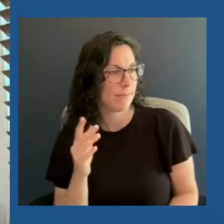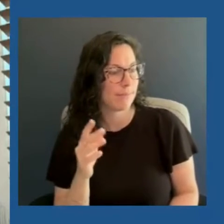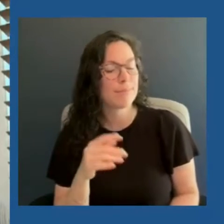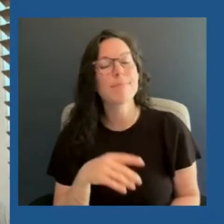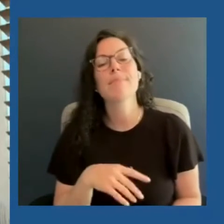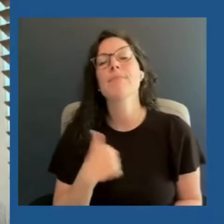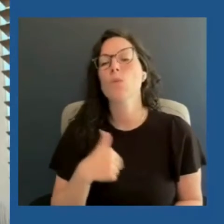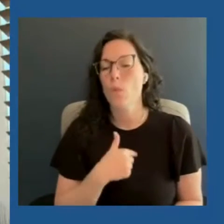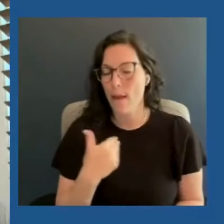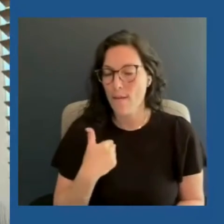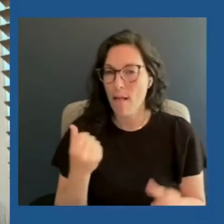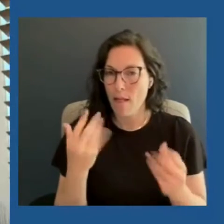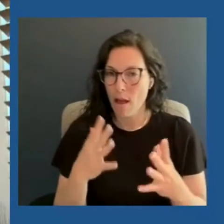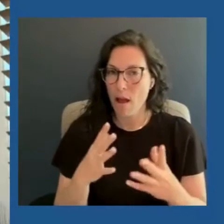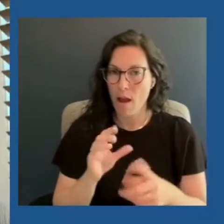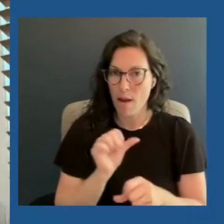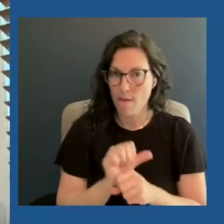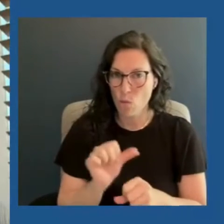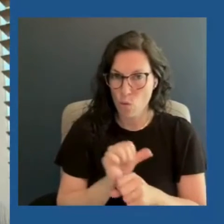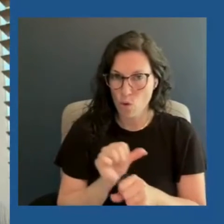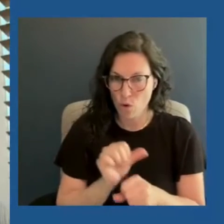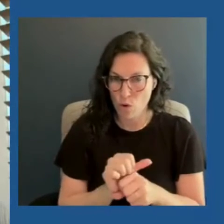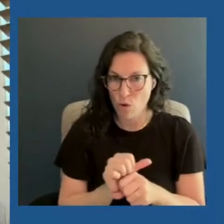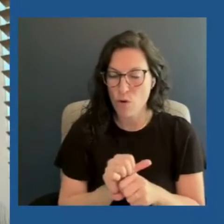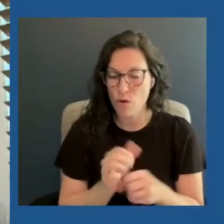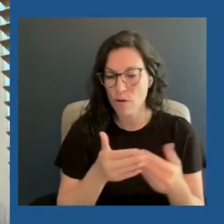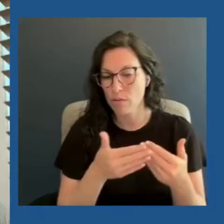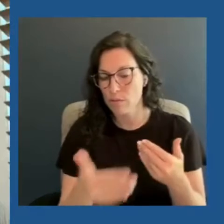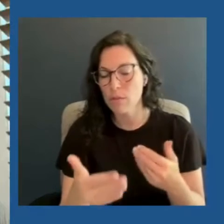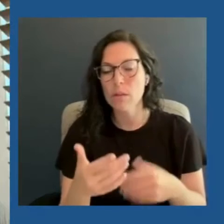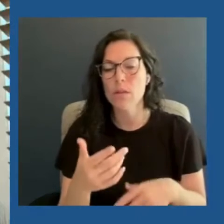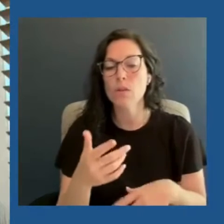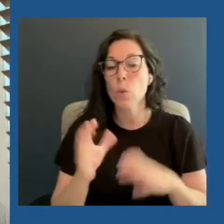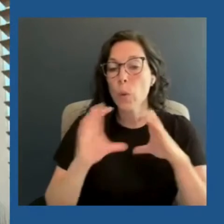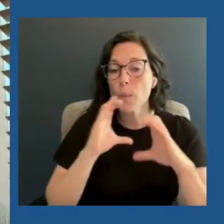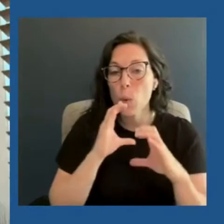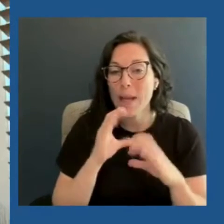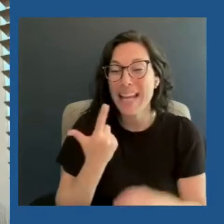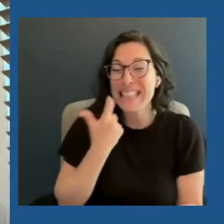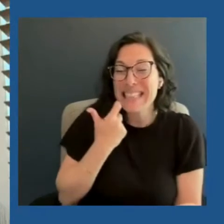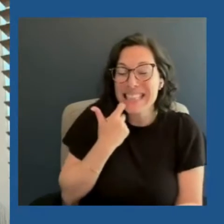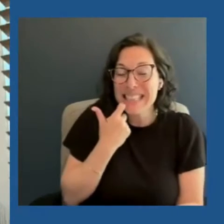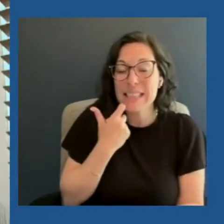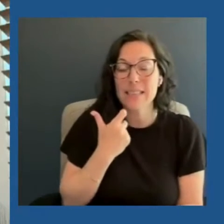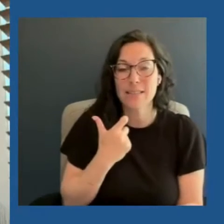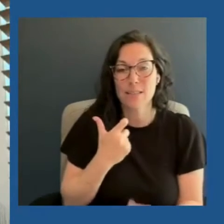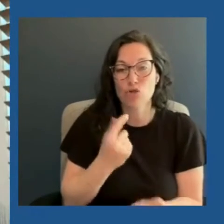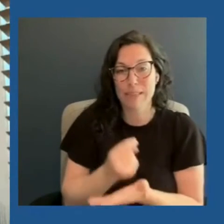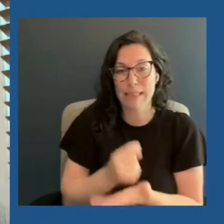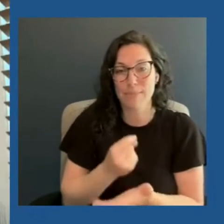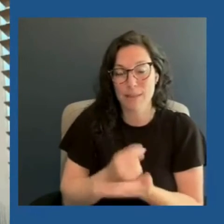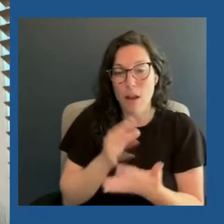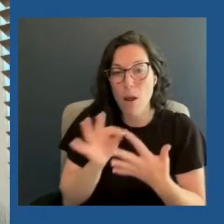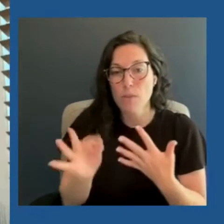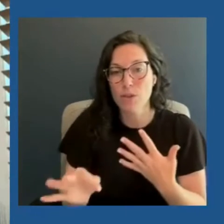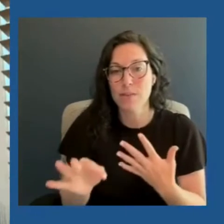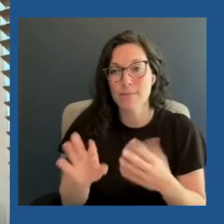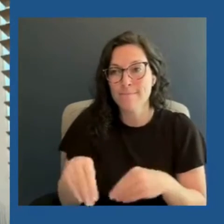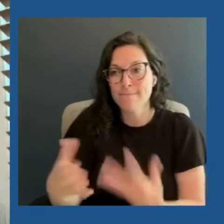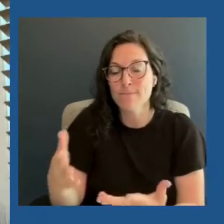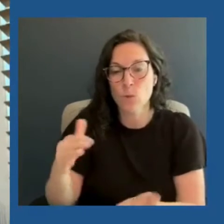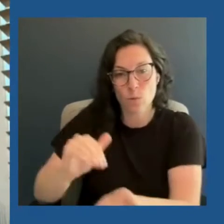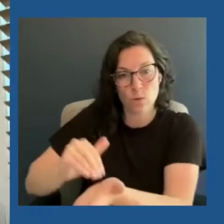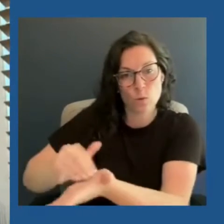to communicate the latest research developments so that healthcare providers have access to that information so they